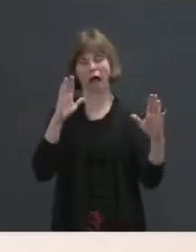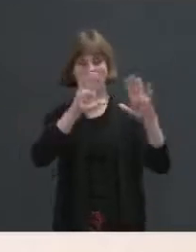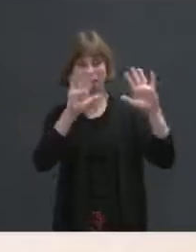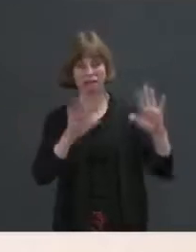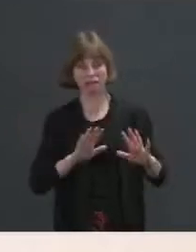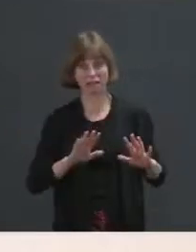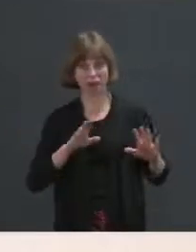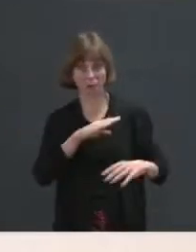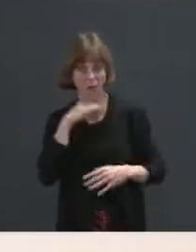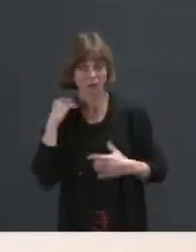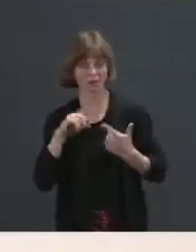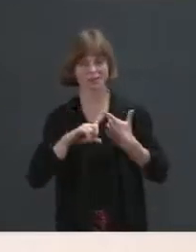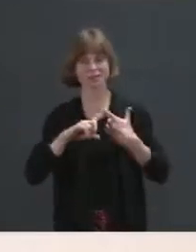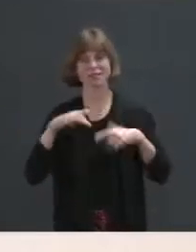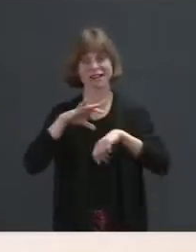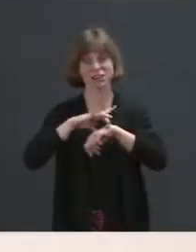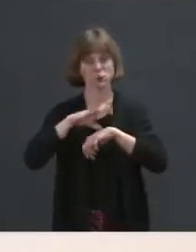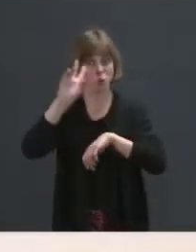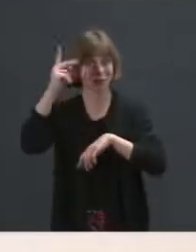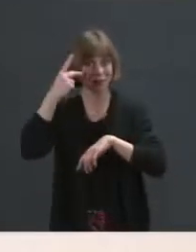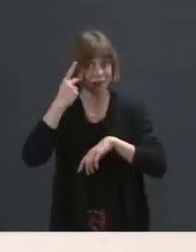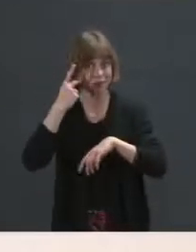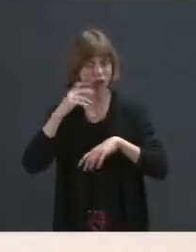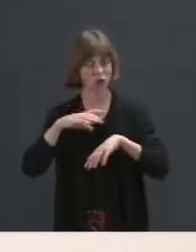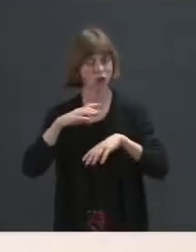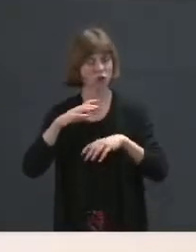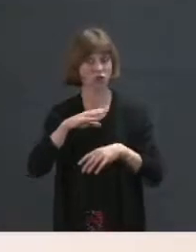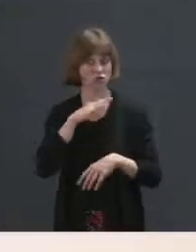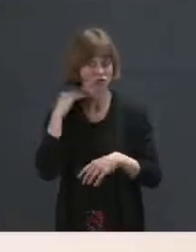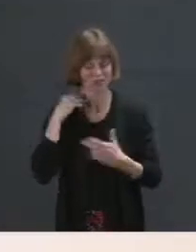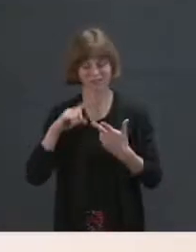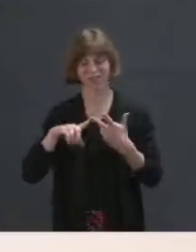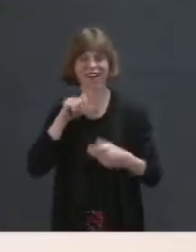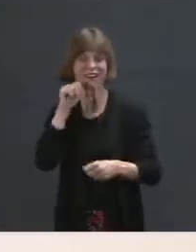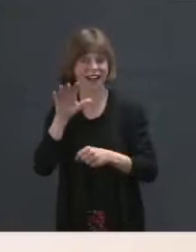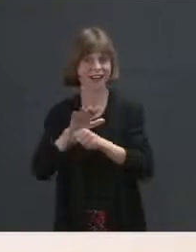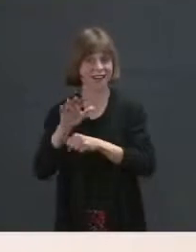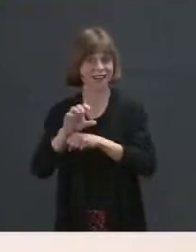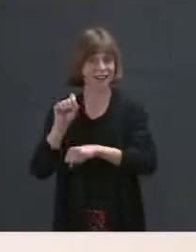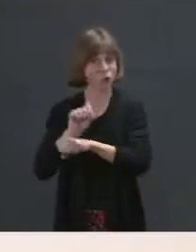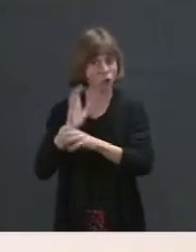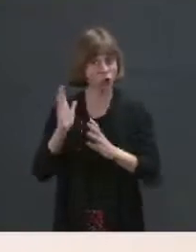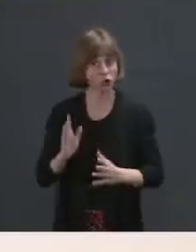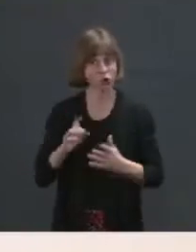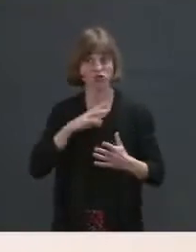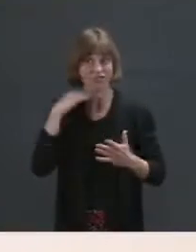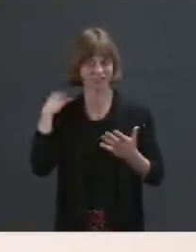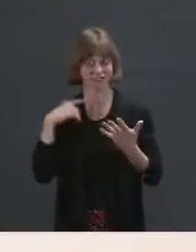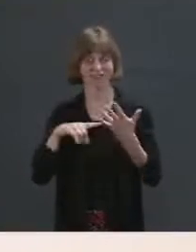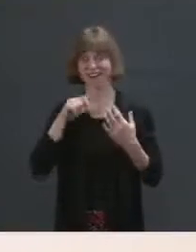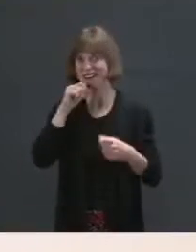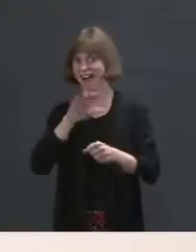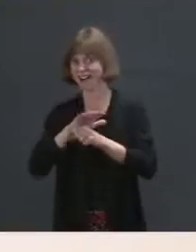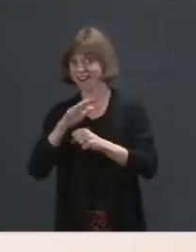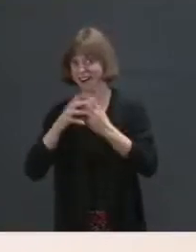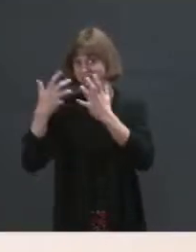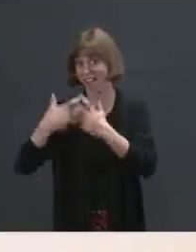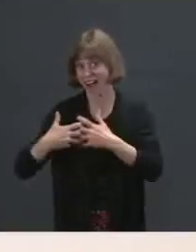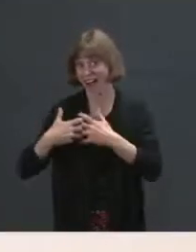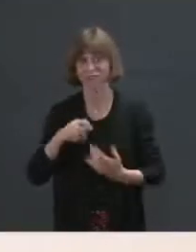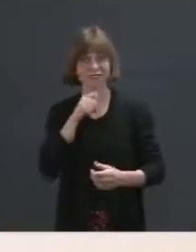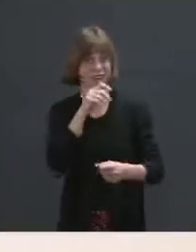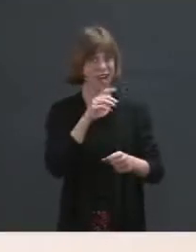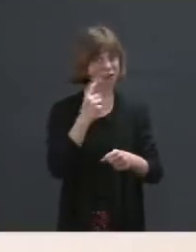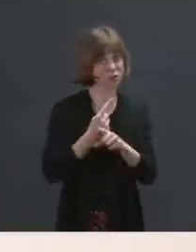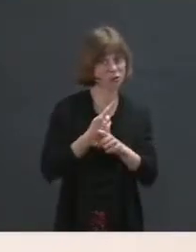geopolitical risk, but there's also risk in not having enough workers ready to meet the needs of that sector, or enough factories or the right equipment to make a good